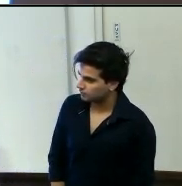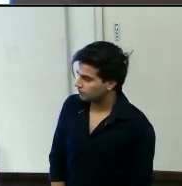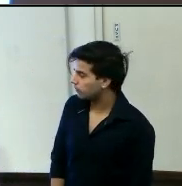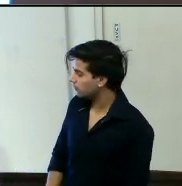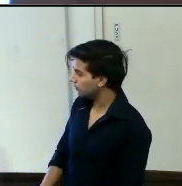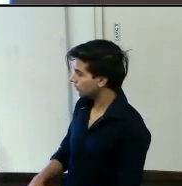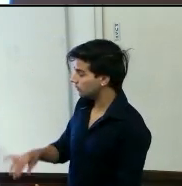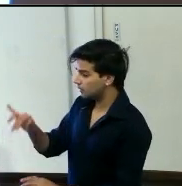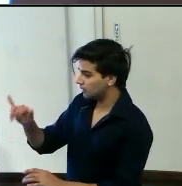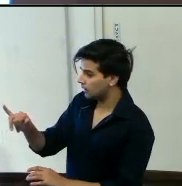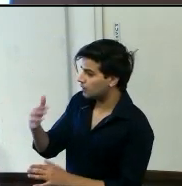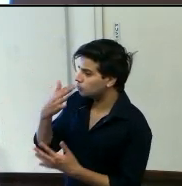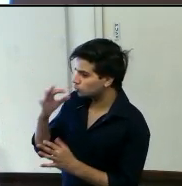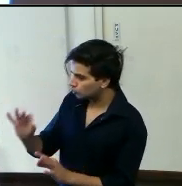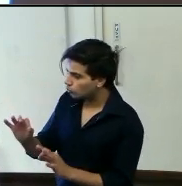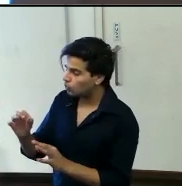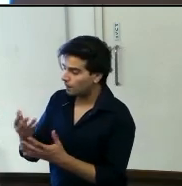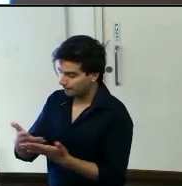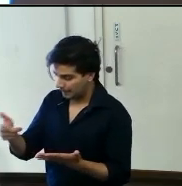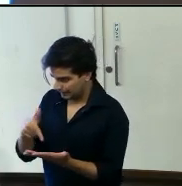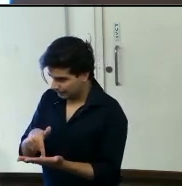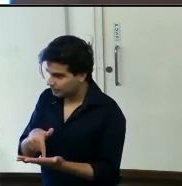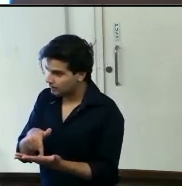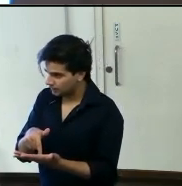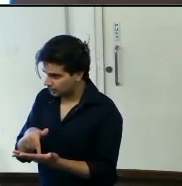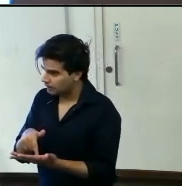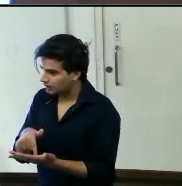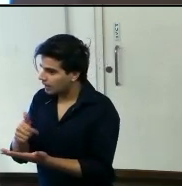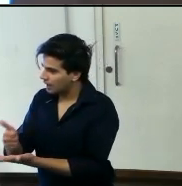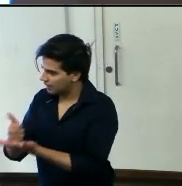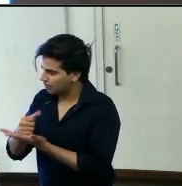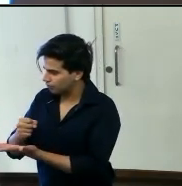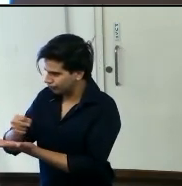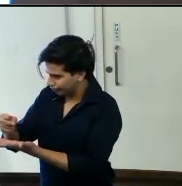yeah, you're absolutely right. The material really makes the